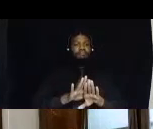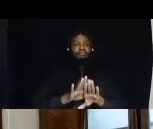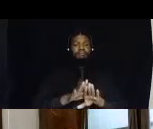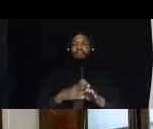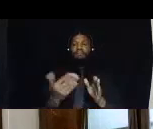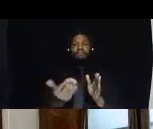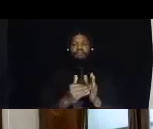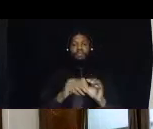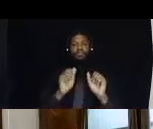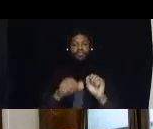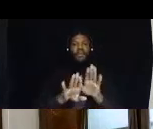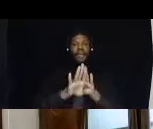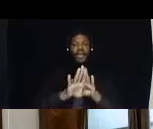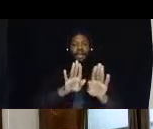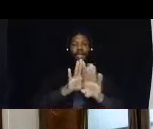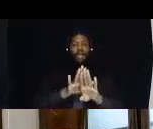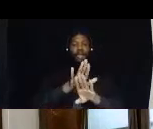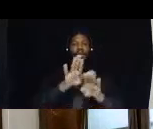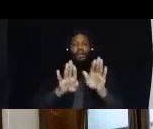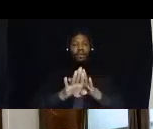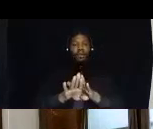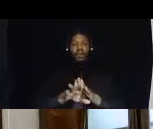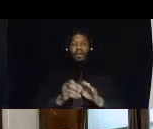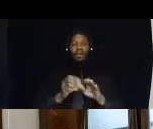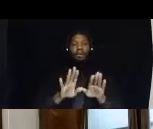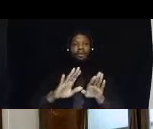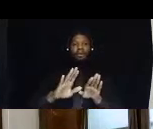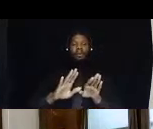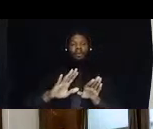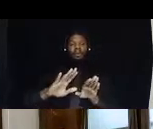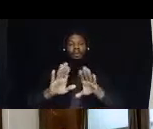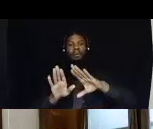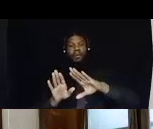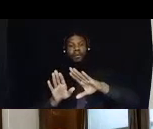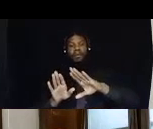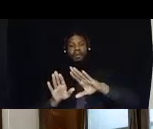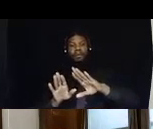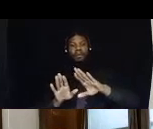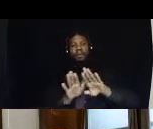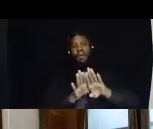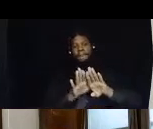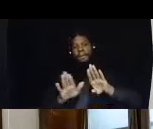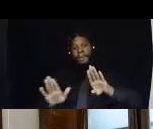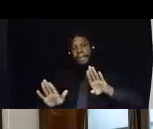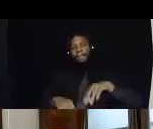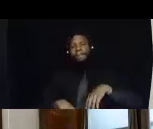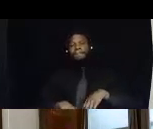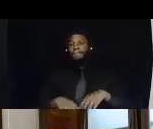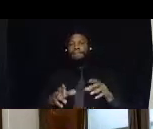layering objects. You could think about juxtaposition. You can think about, do you have a theme with your social